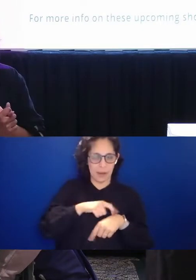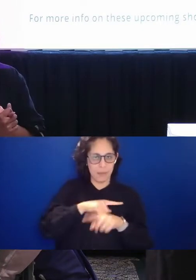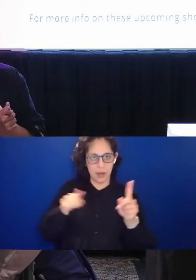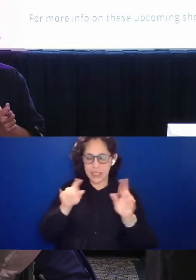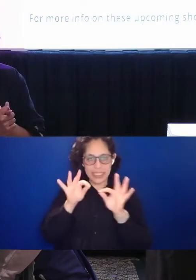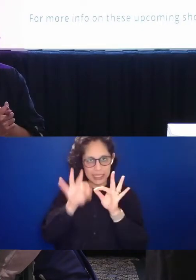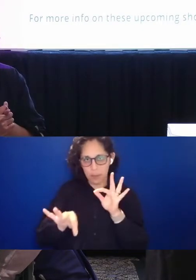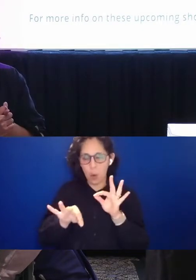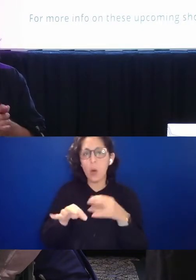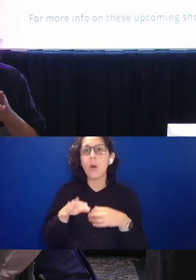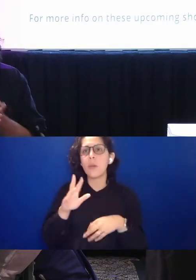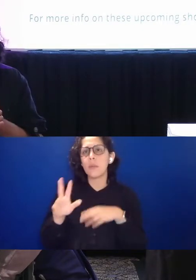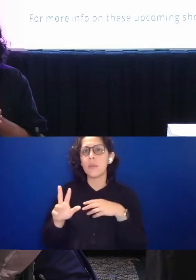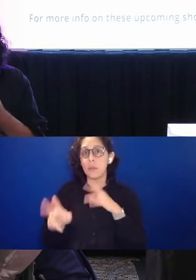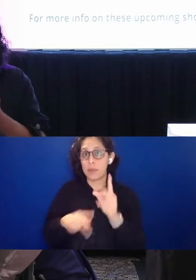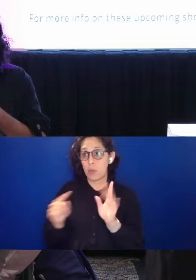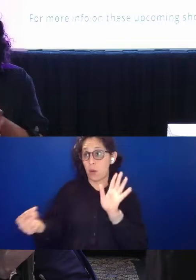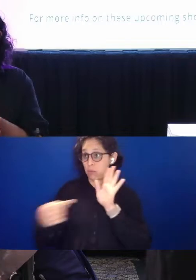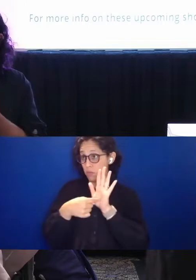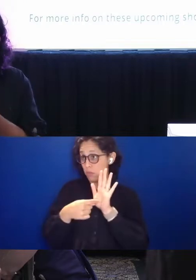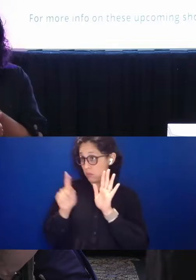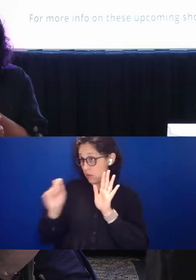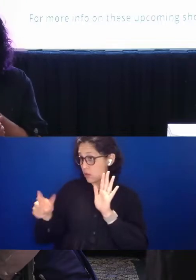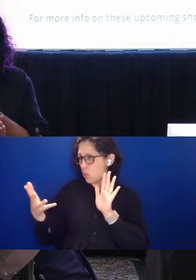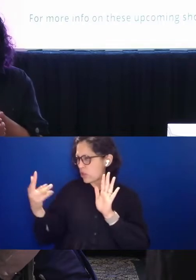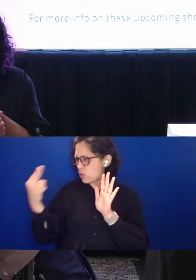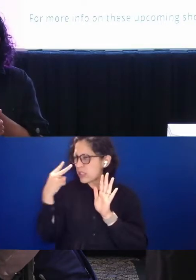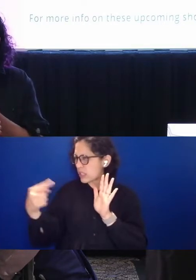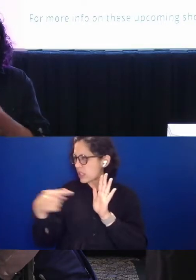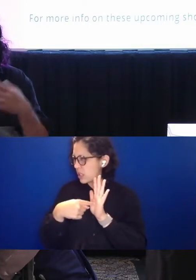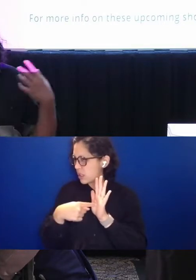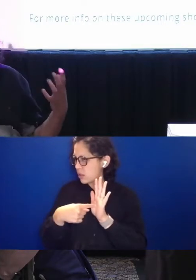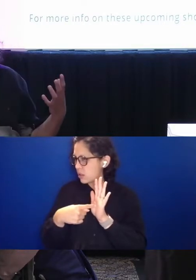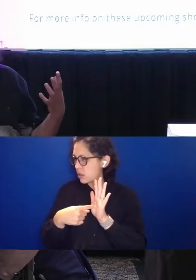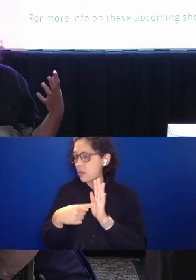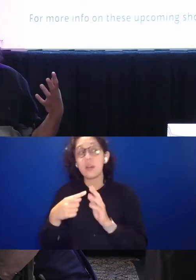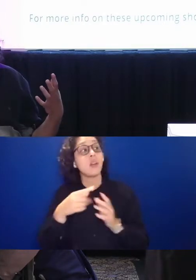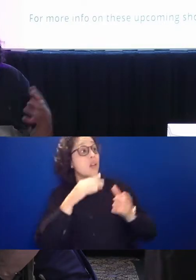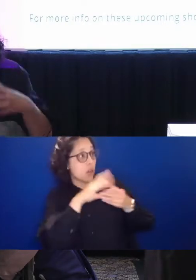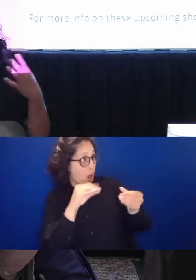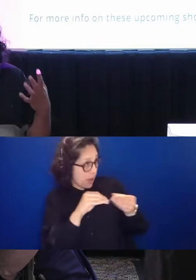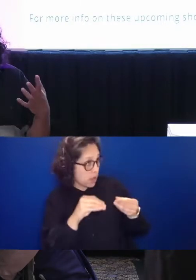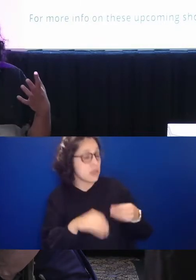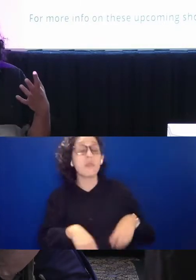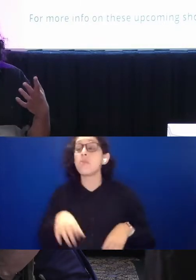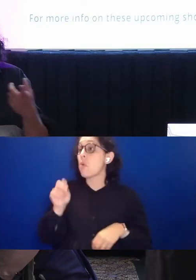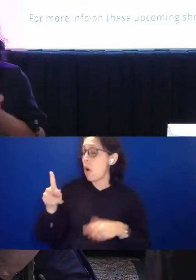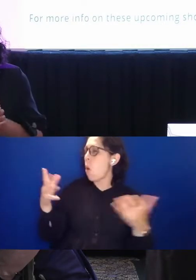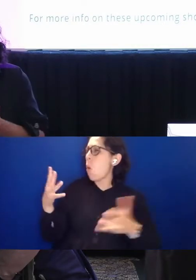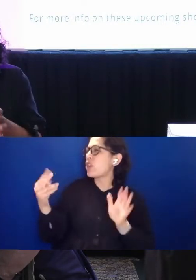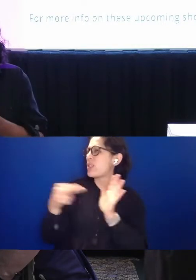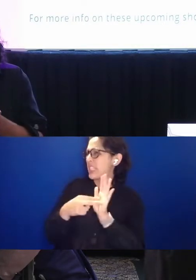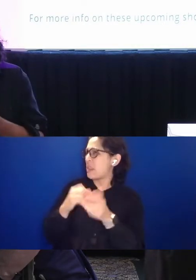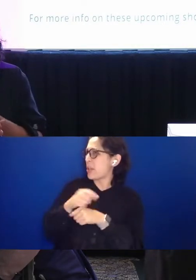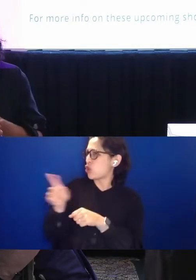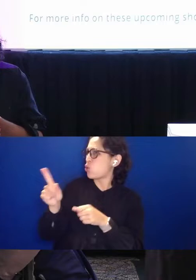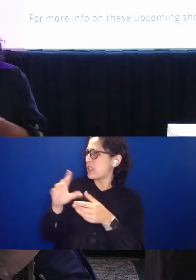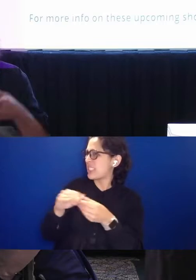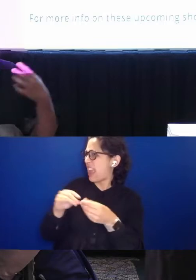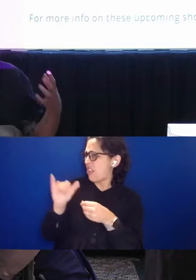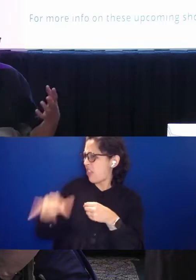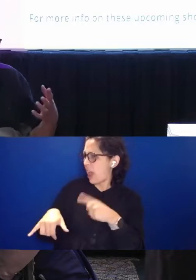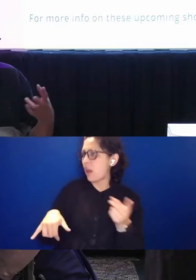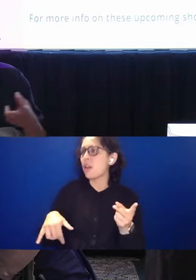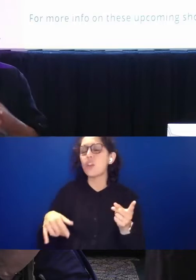ask, what do you see? And then you ask them again, what do you see that makes you say that? So someone might look at a painting and say, I see an ocean, but what do you see that makes you say